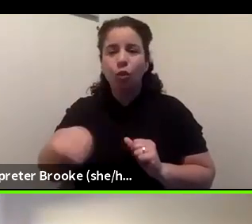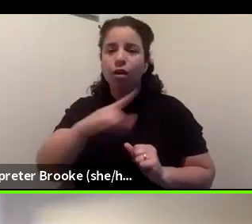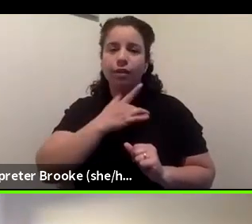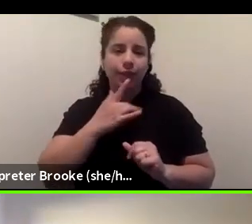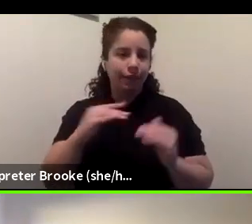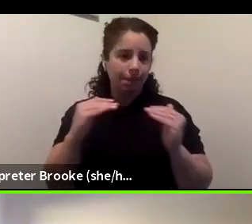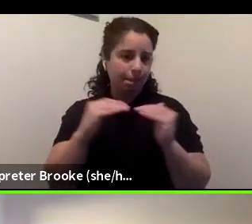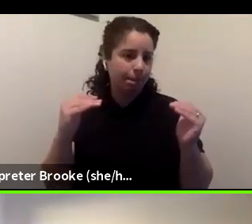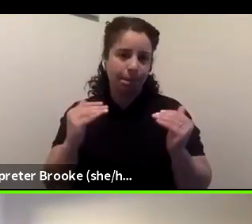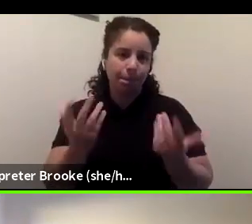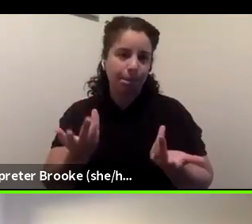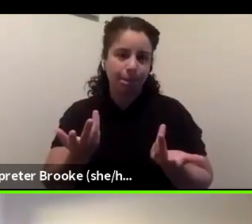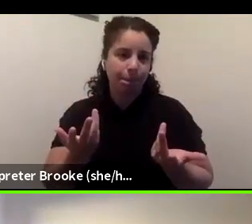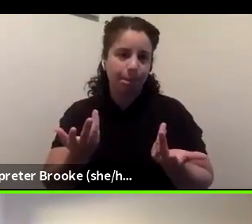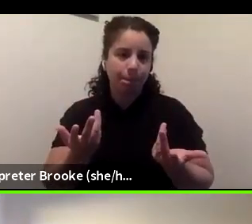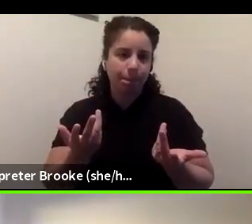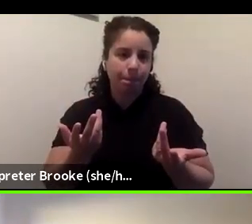So,